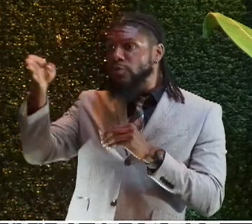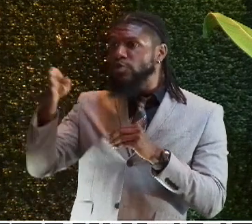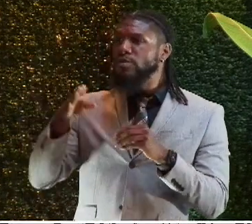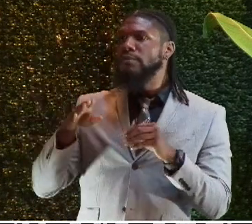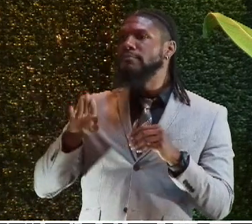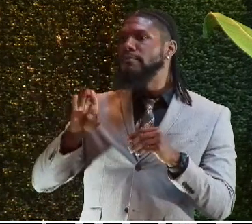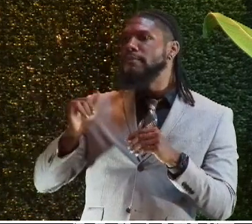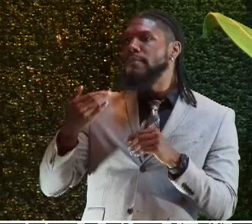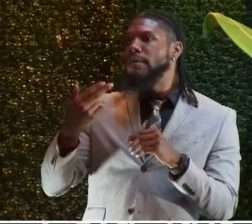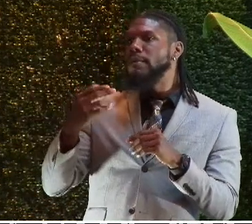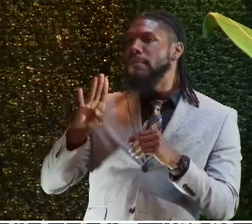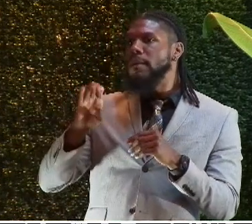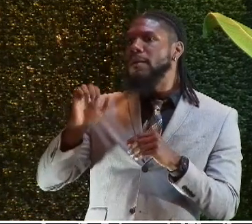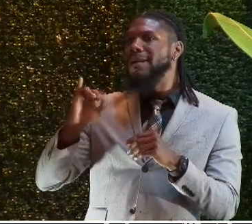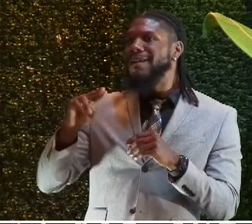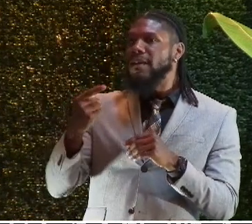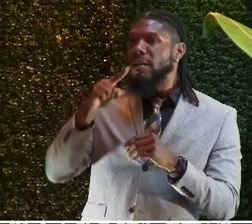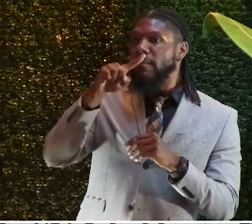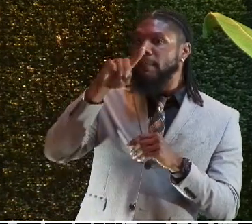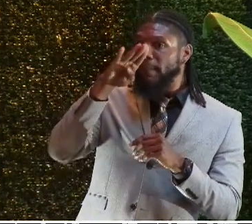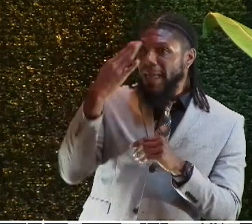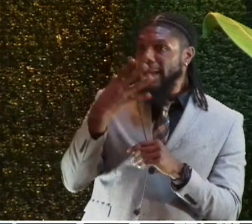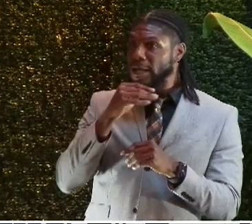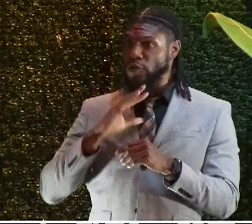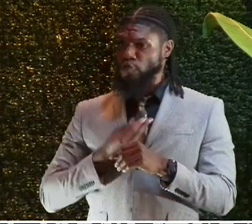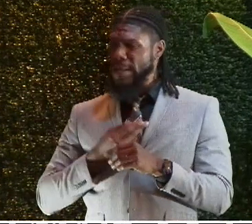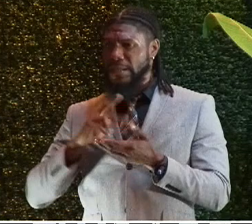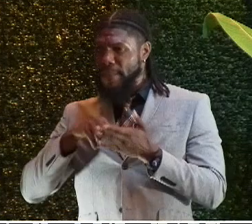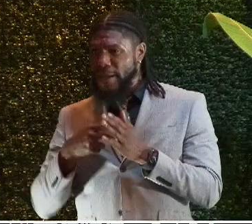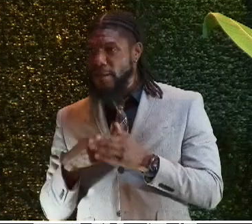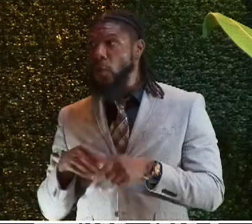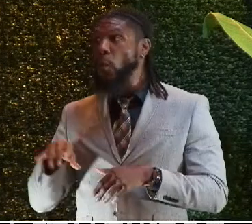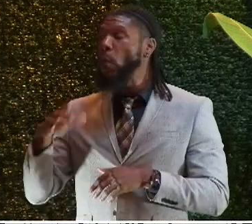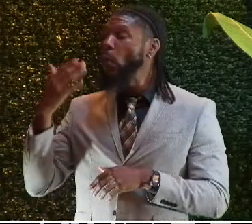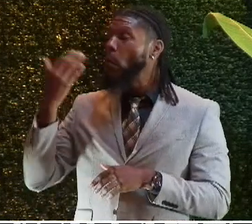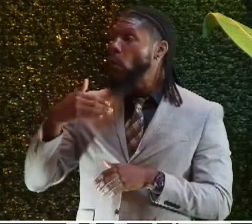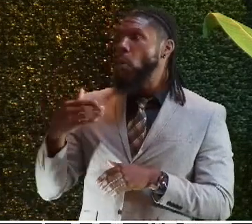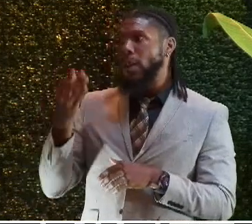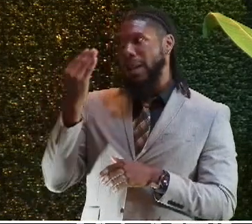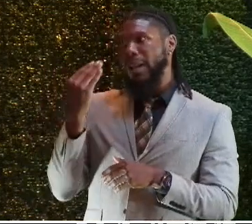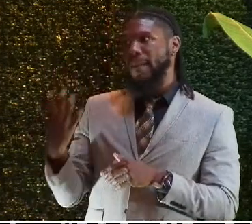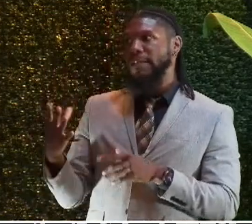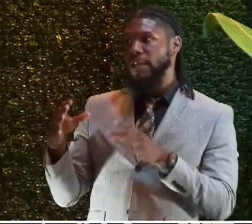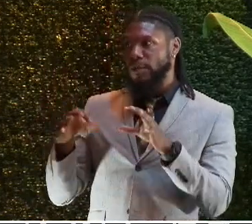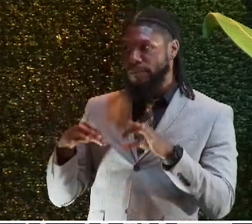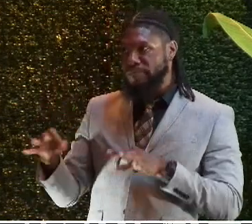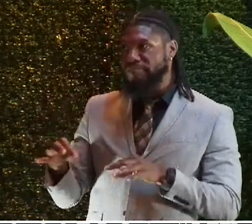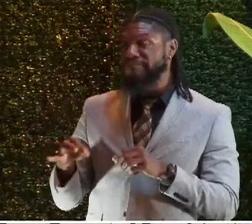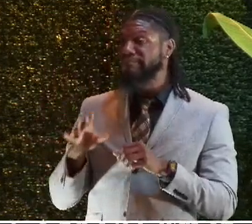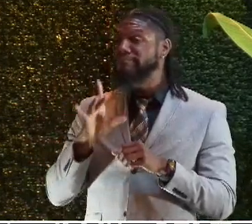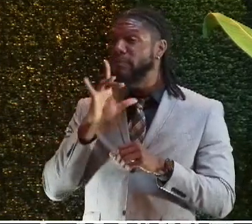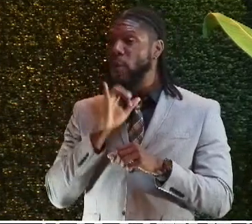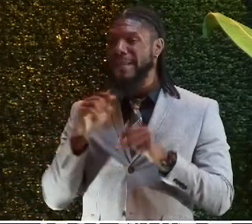means? Whew, let me tell you. So this is such a beautiful,